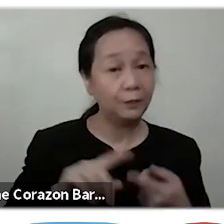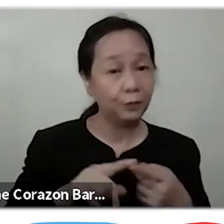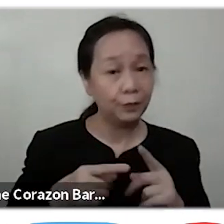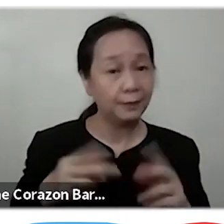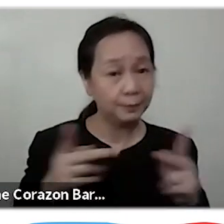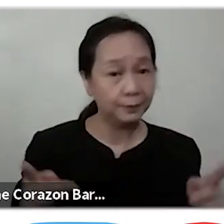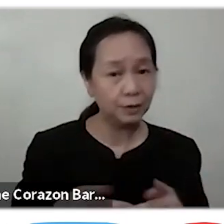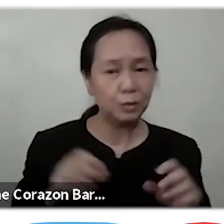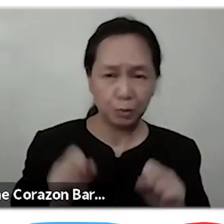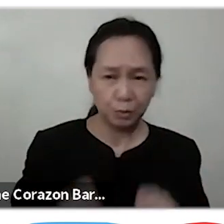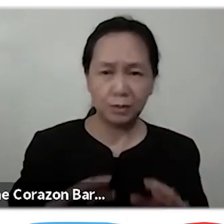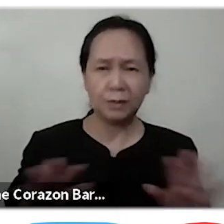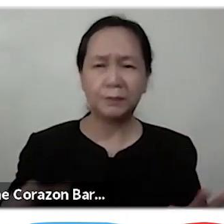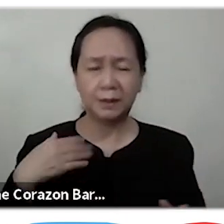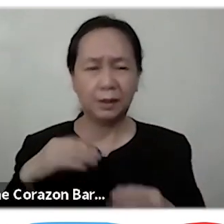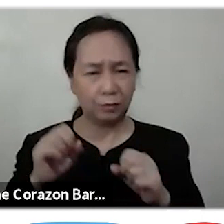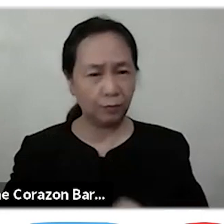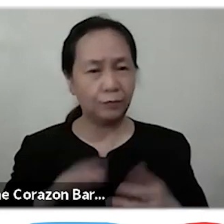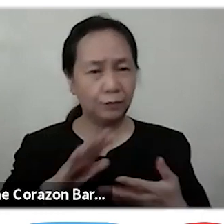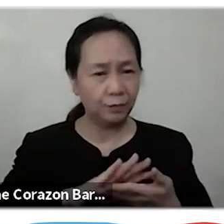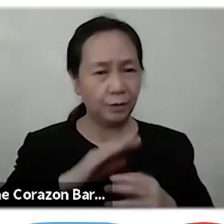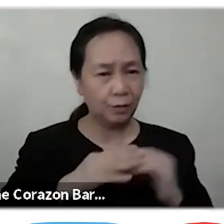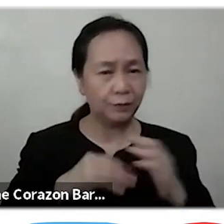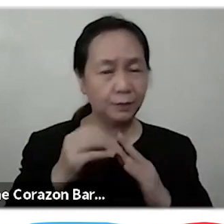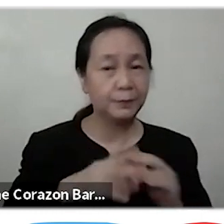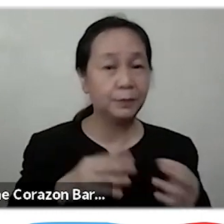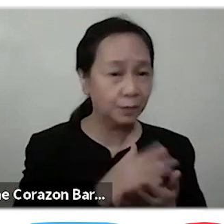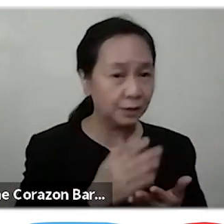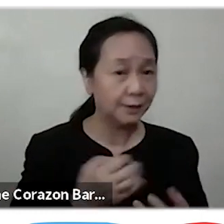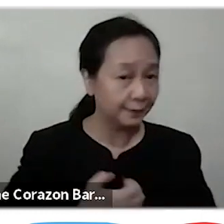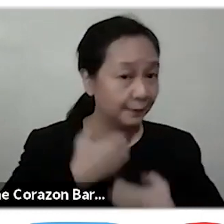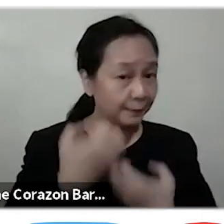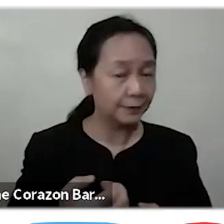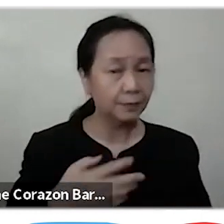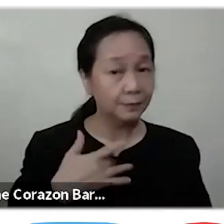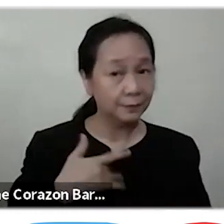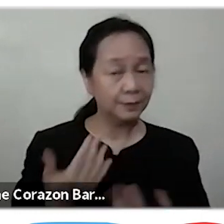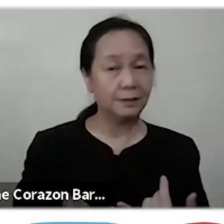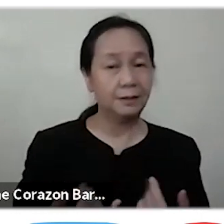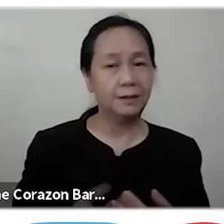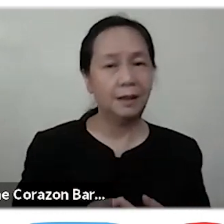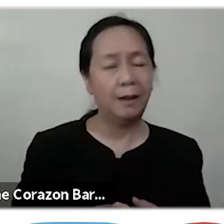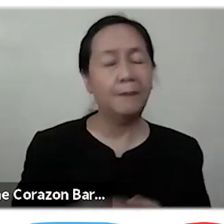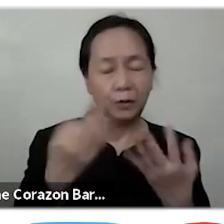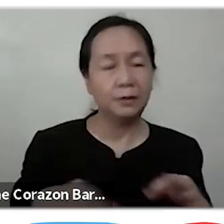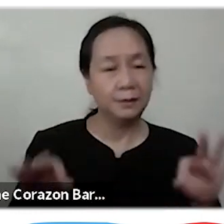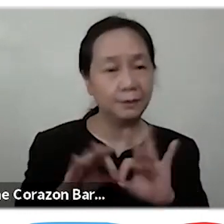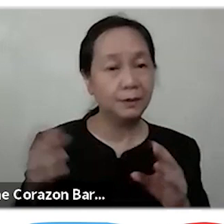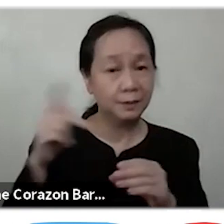their issues and problems. I think this is the most important thing that can ensure child participation, that can help